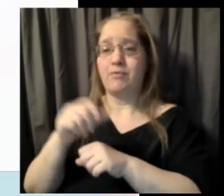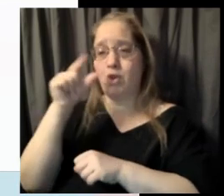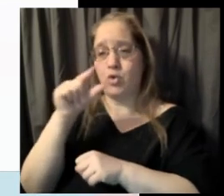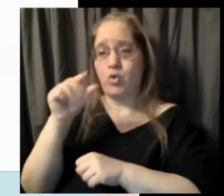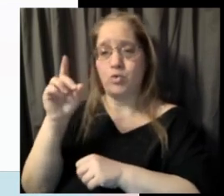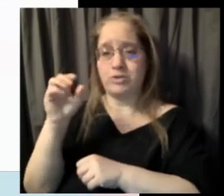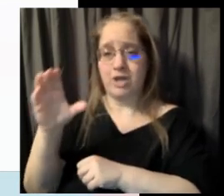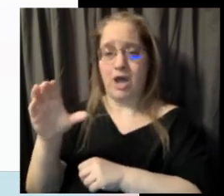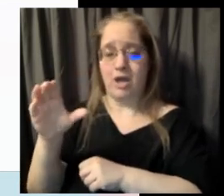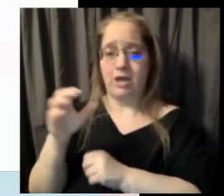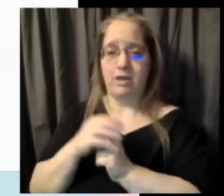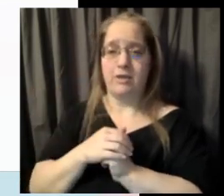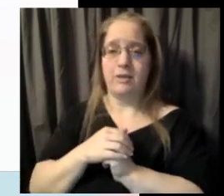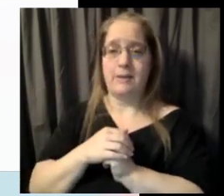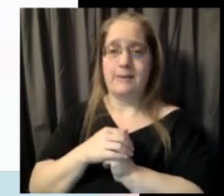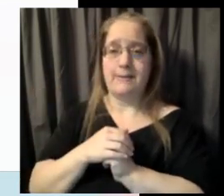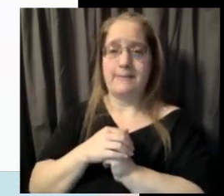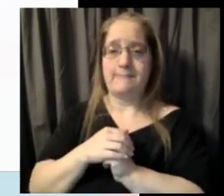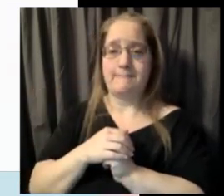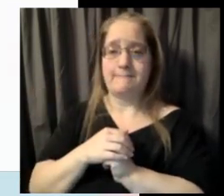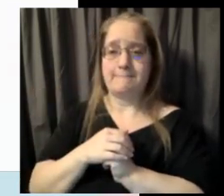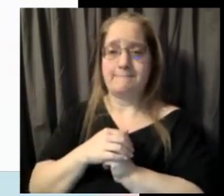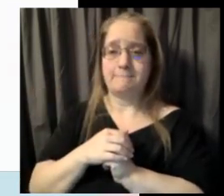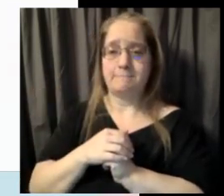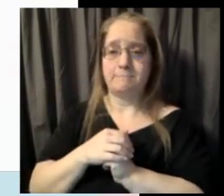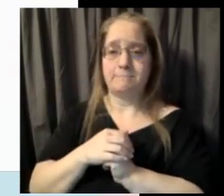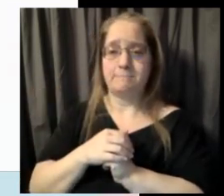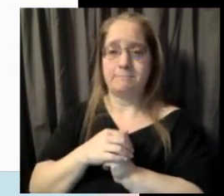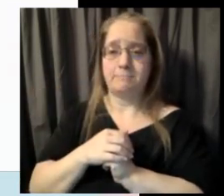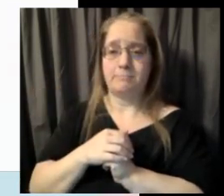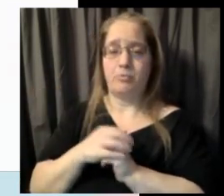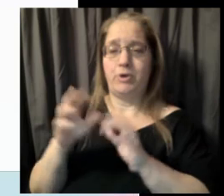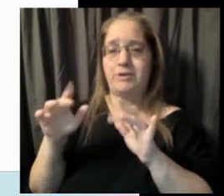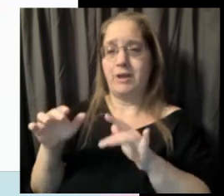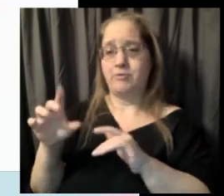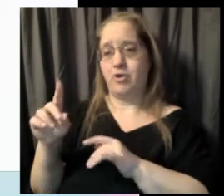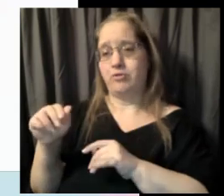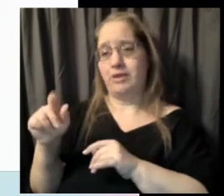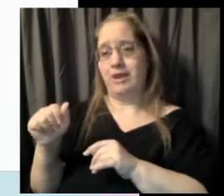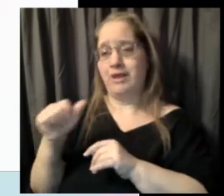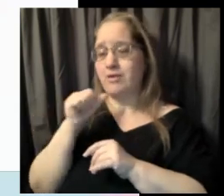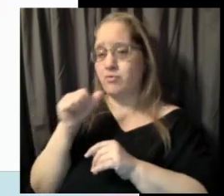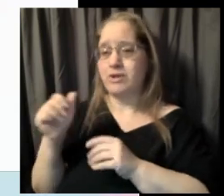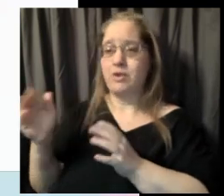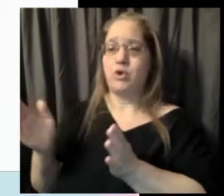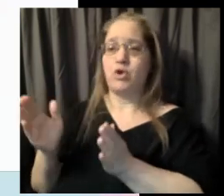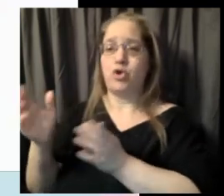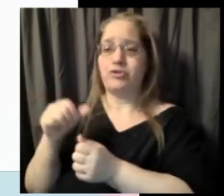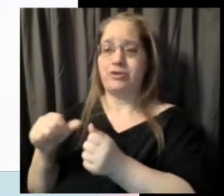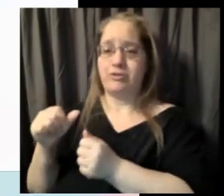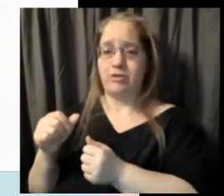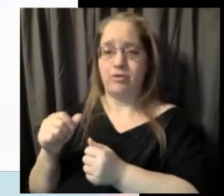Google document where we kept each other accountable, put our data in. If we didn't, then we would encourage each